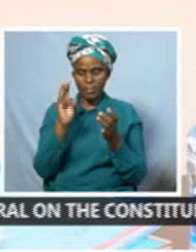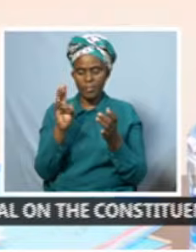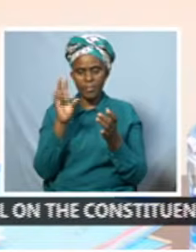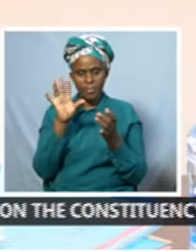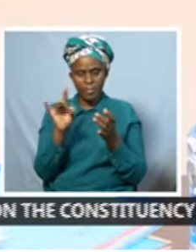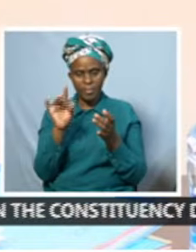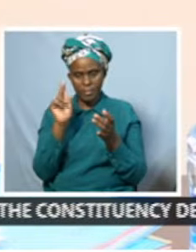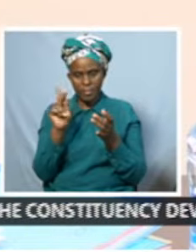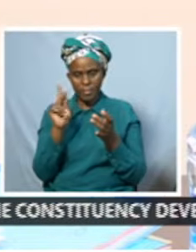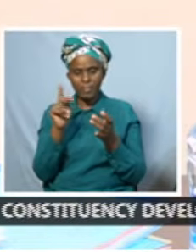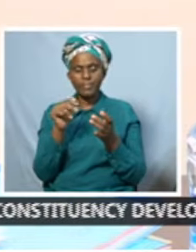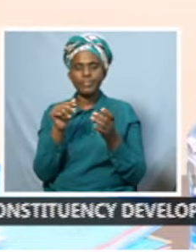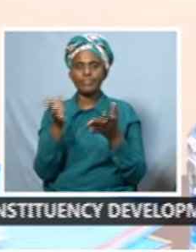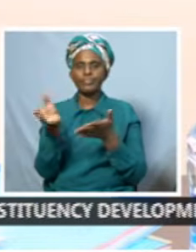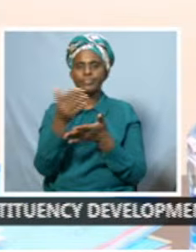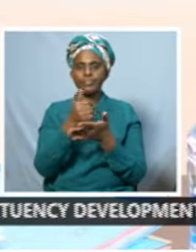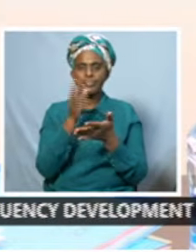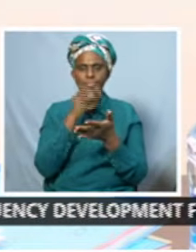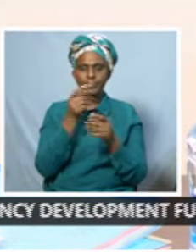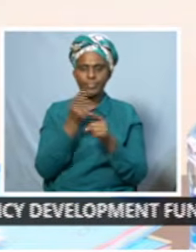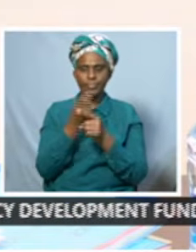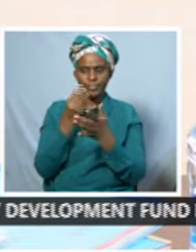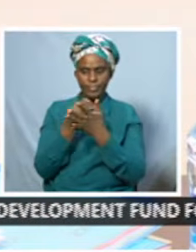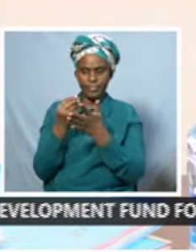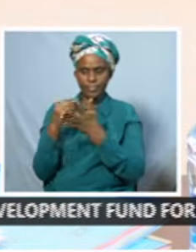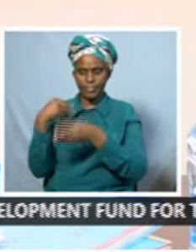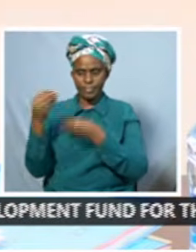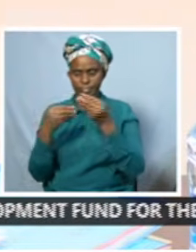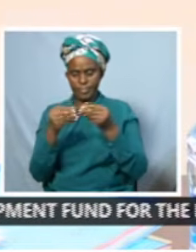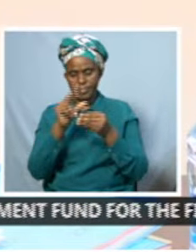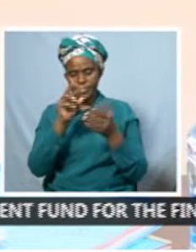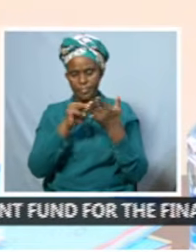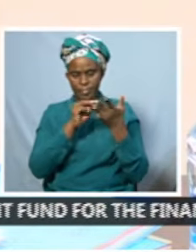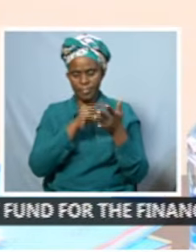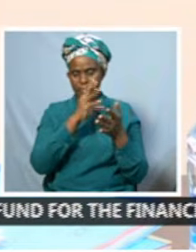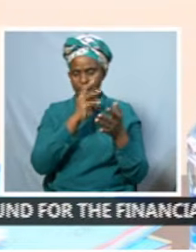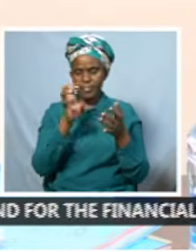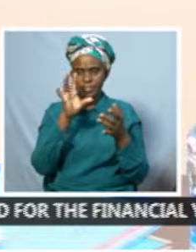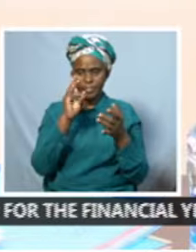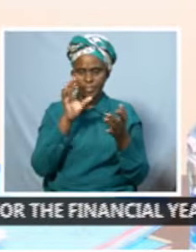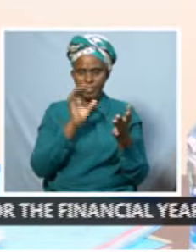473,978 kwacha has been recovered from the total disbursed of